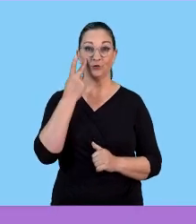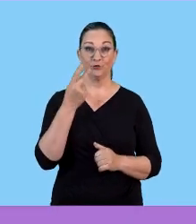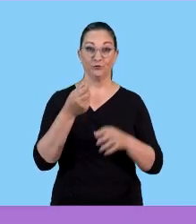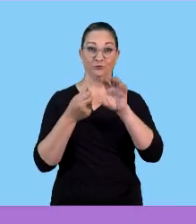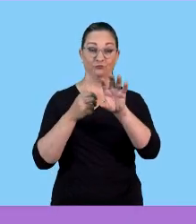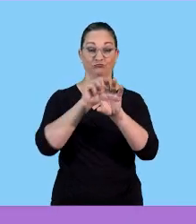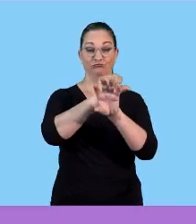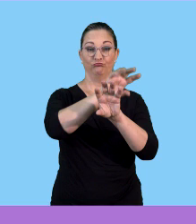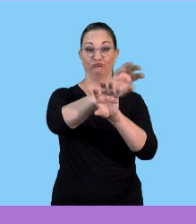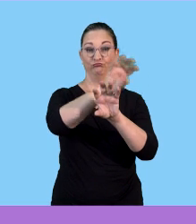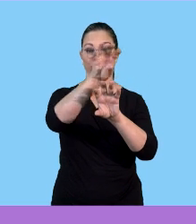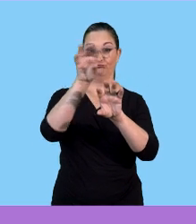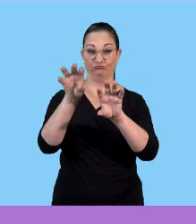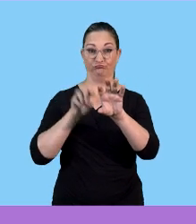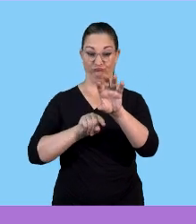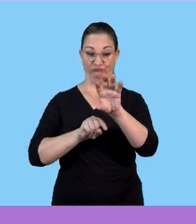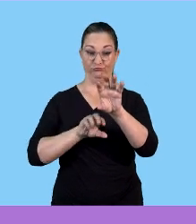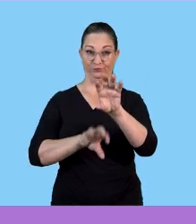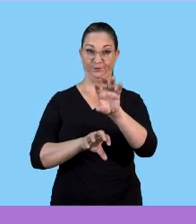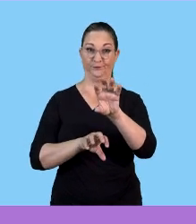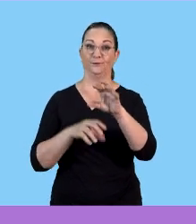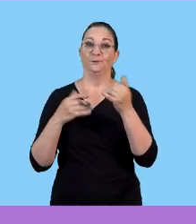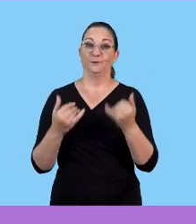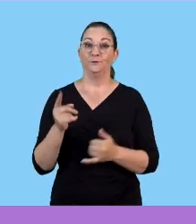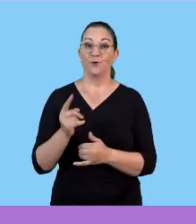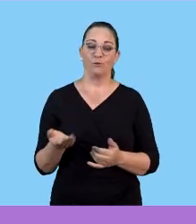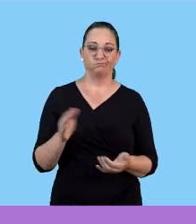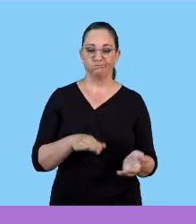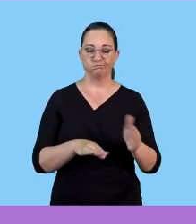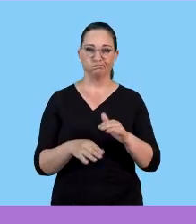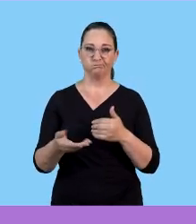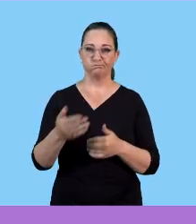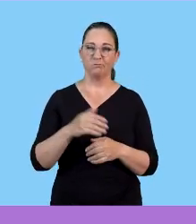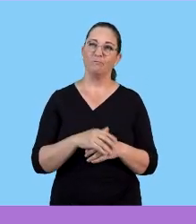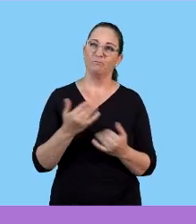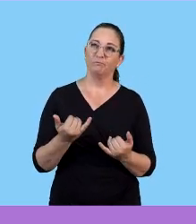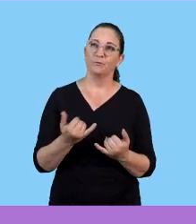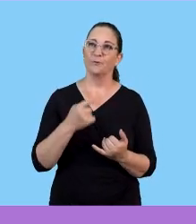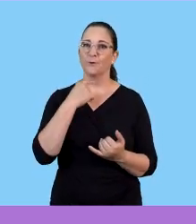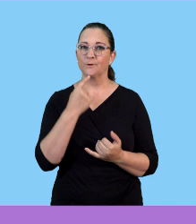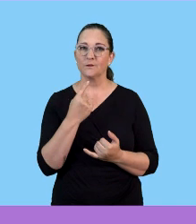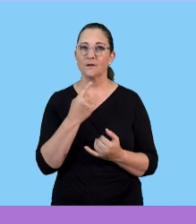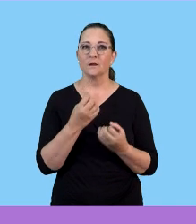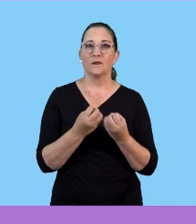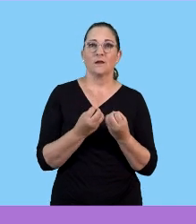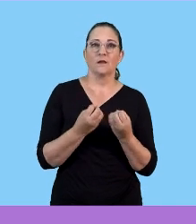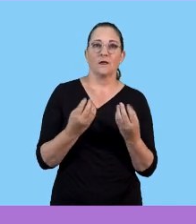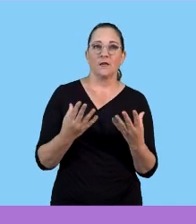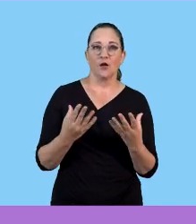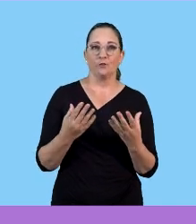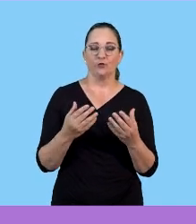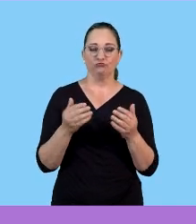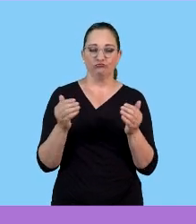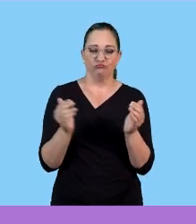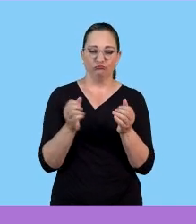looking at the next piece, packaging. So packaging involves figuring out the amount of a small shape